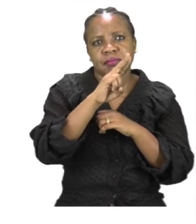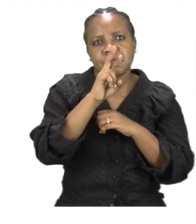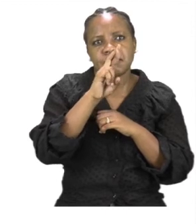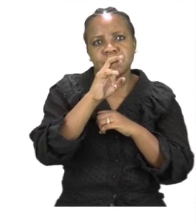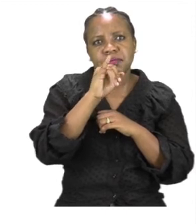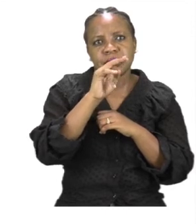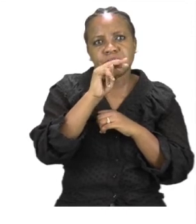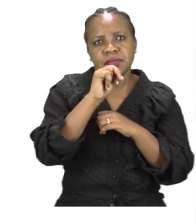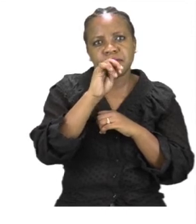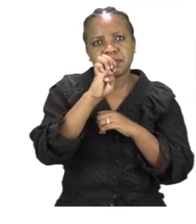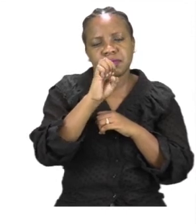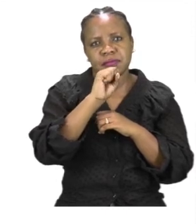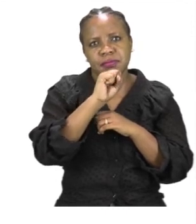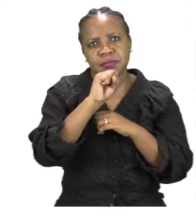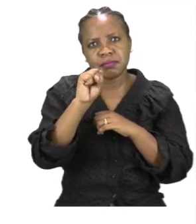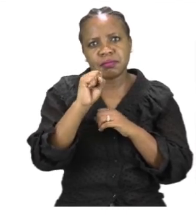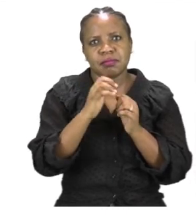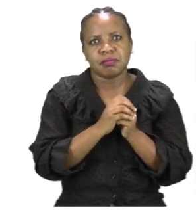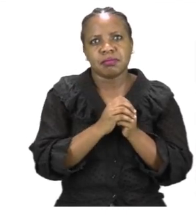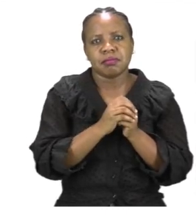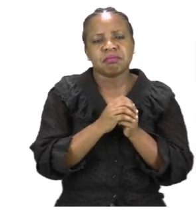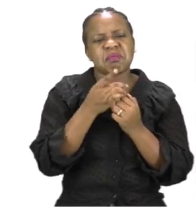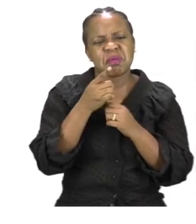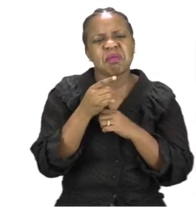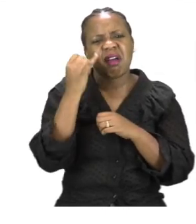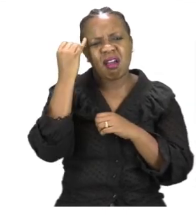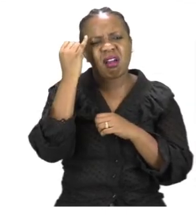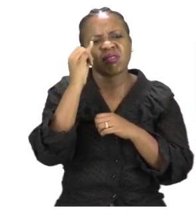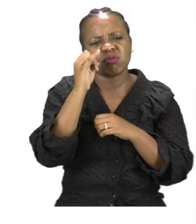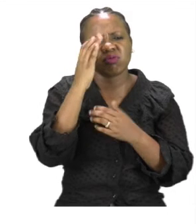an image to that idea.